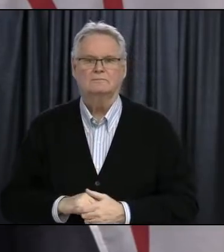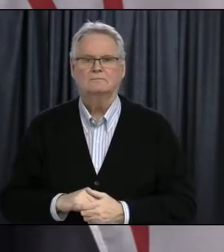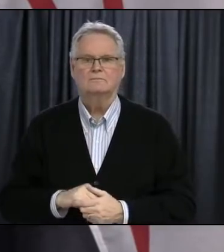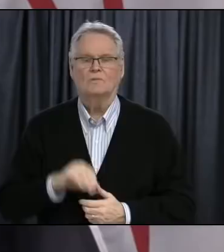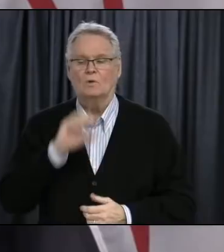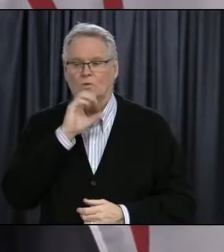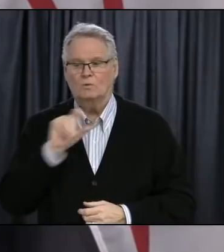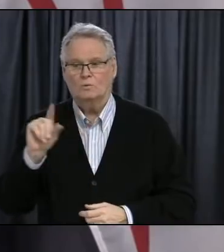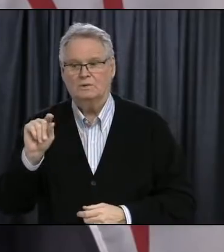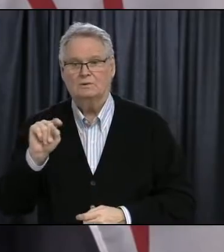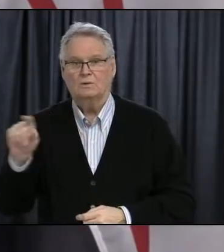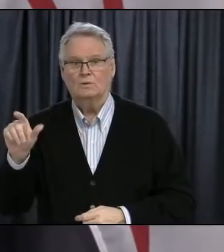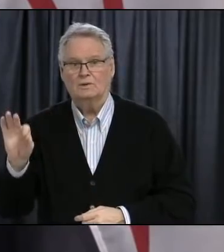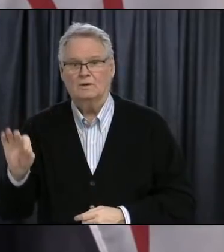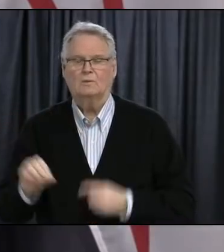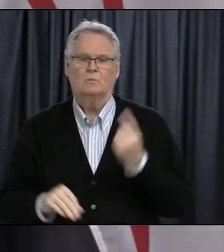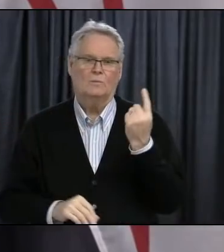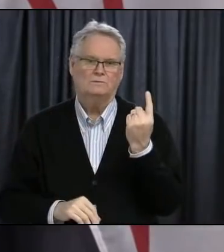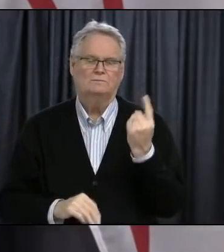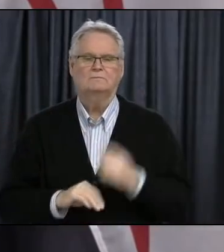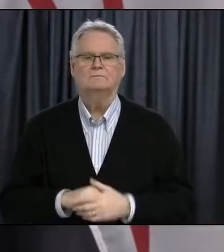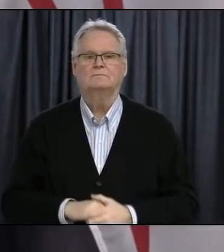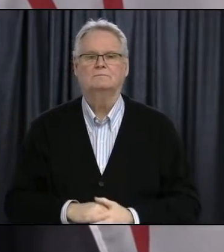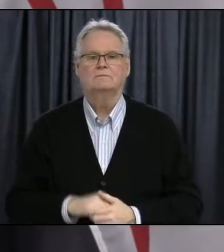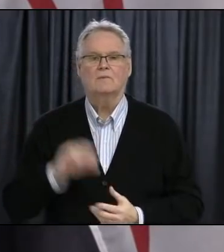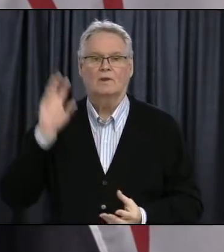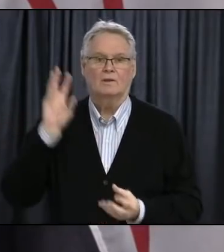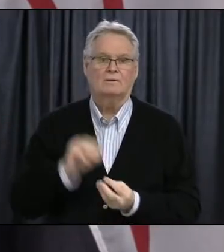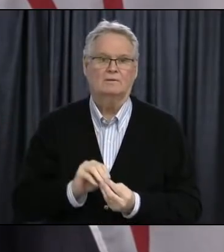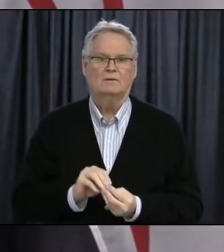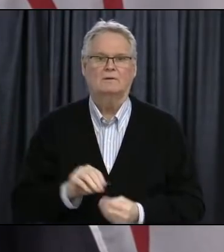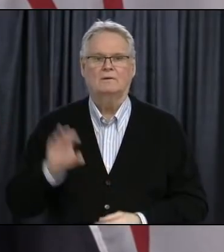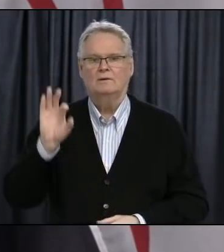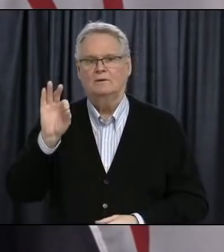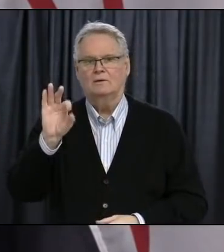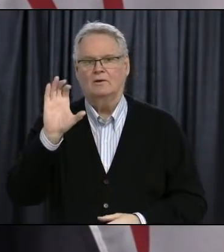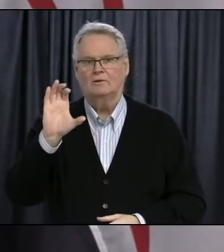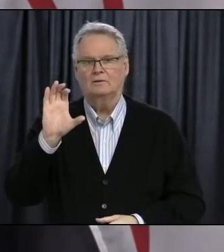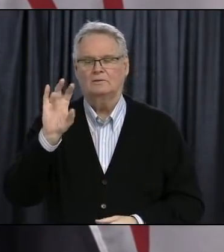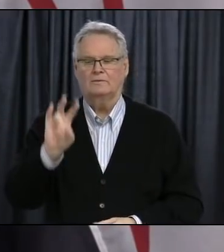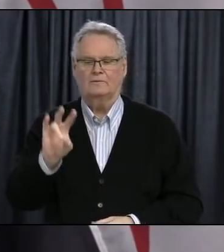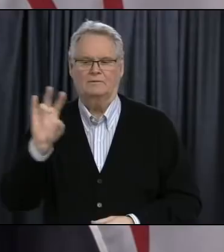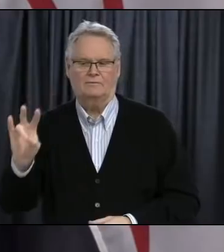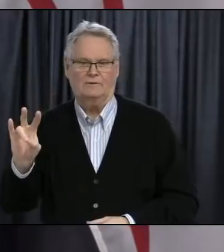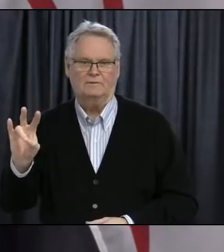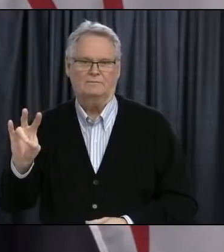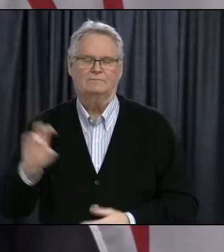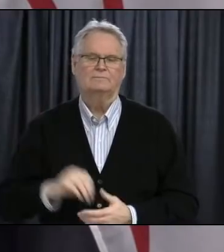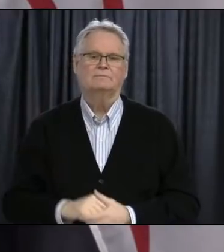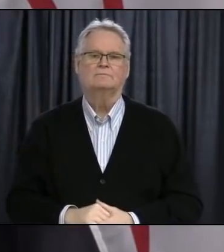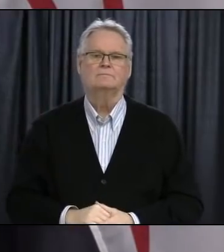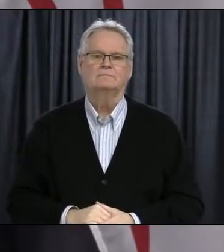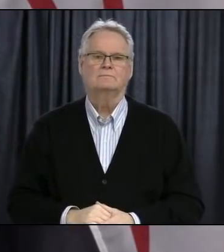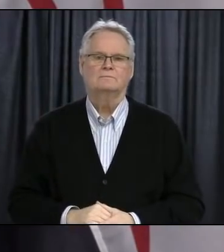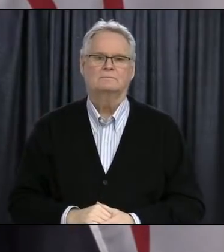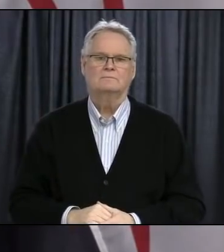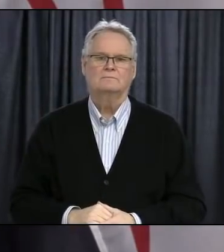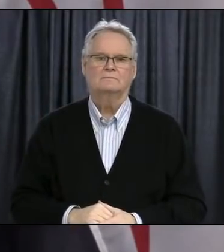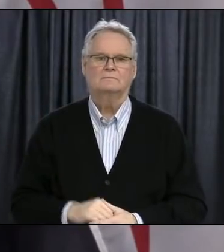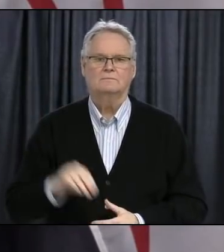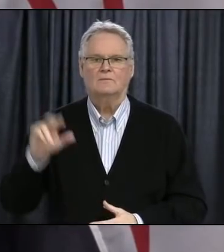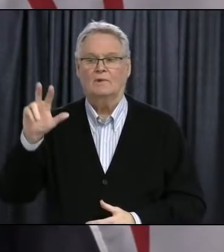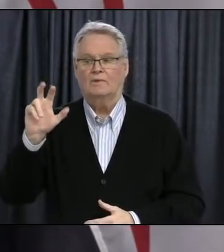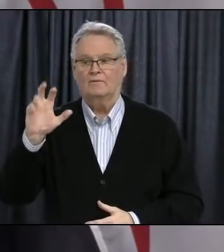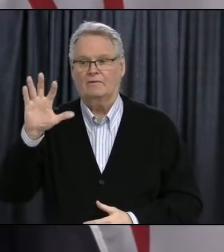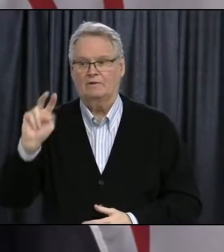The total number of cases in our province is now 977. There have been 52 new recoveries, 48 in Eastern